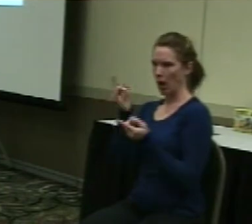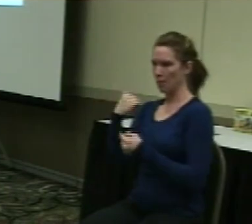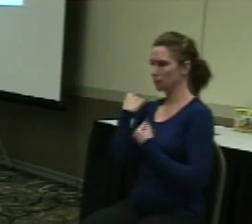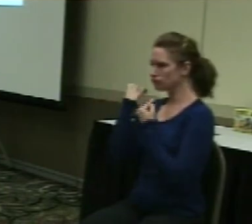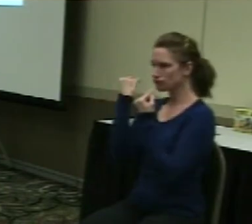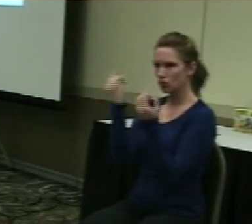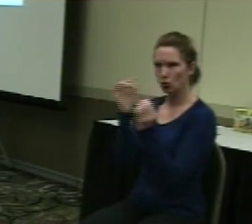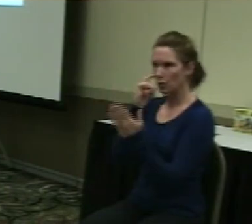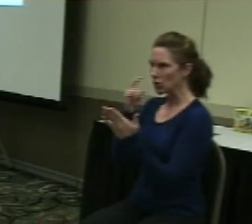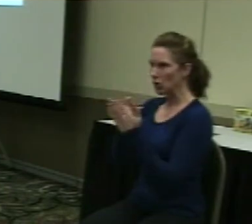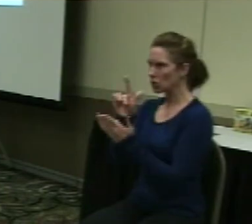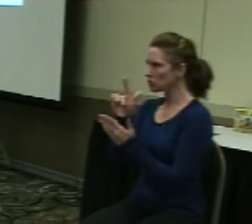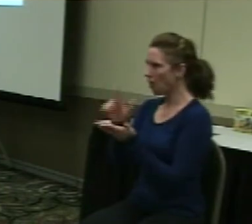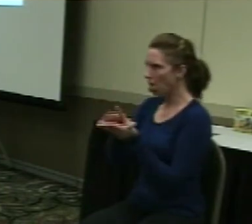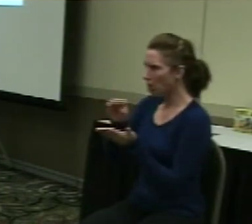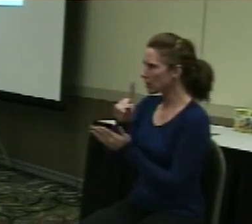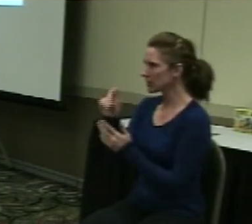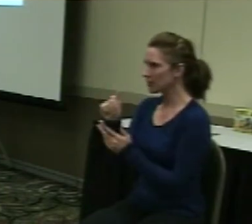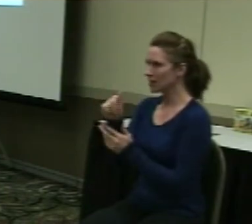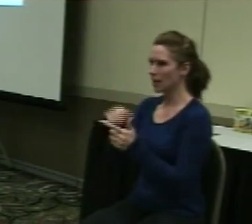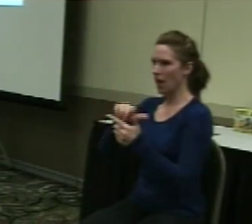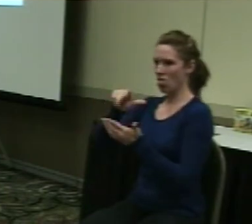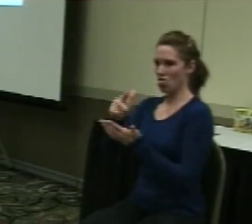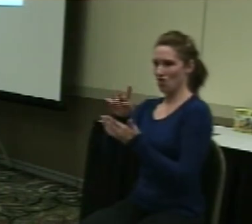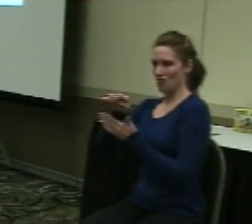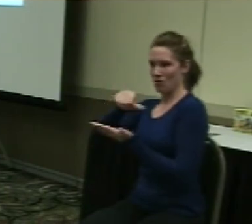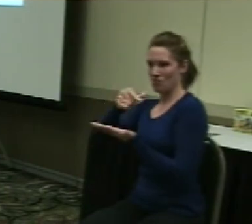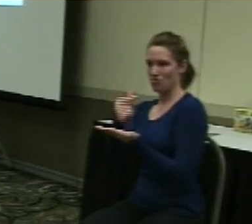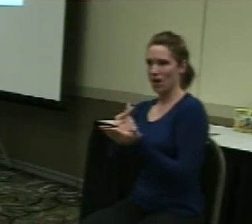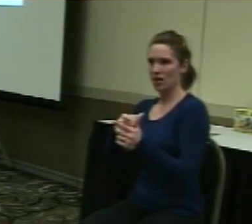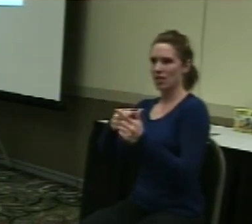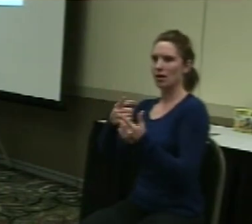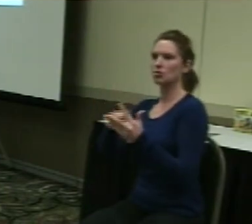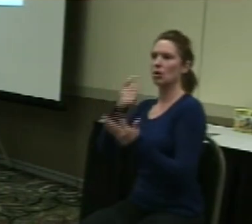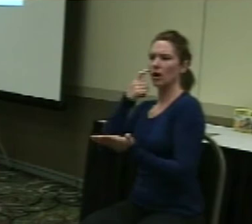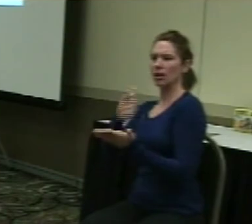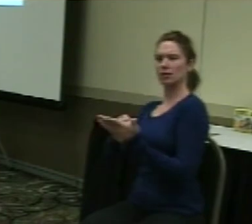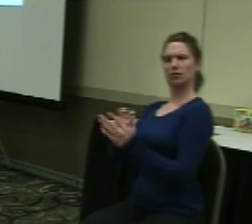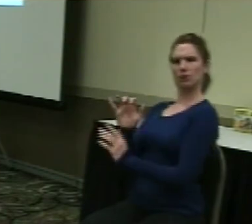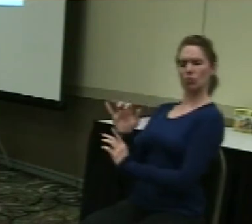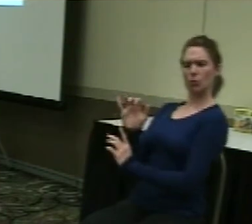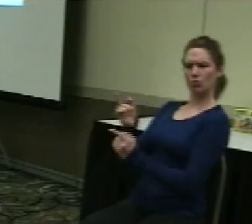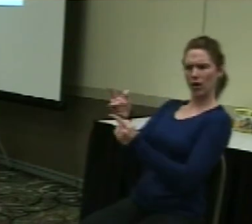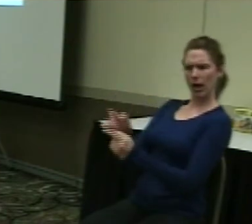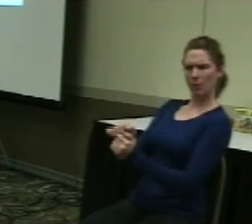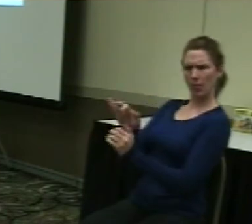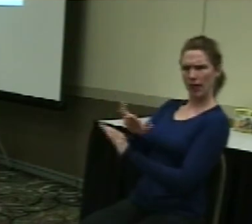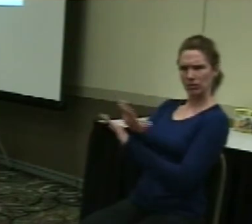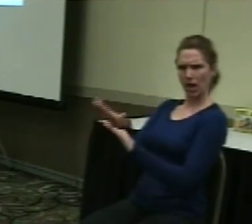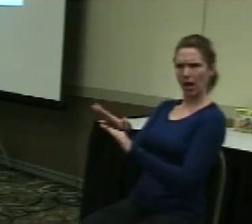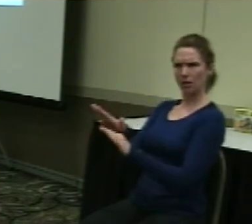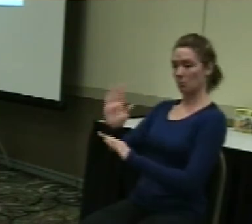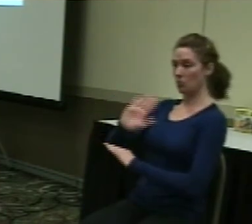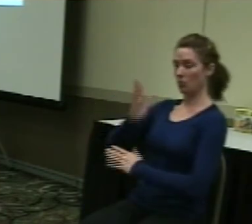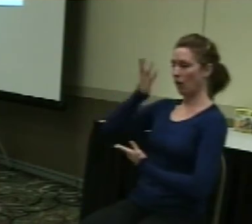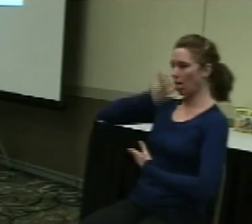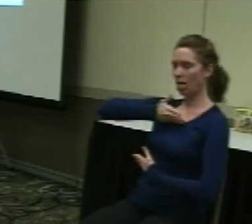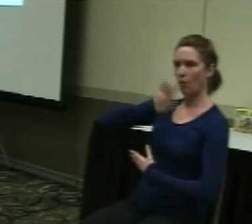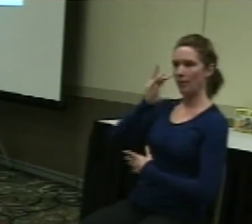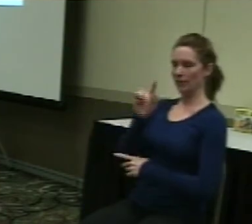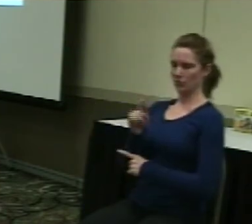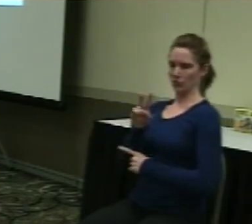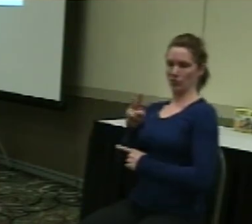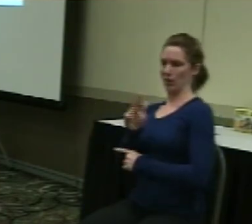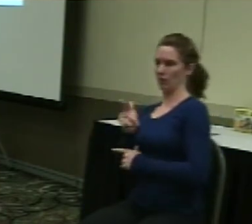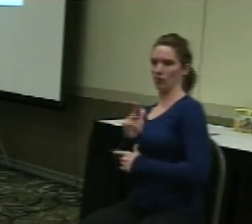finally, when fourth grade comes and third grade comes, oops, now we start seeing what we didn't see earlier. You know, that kind of thing